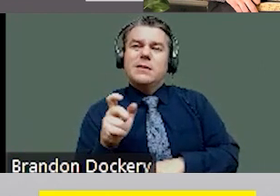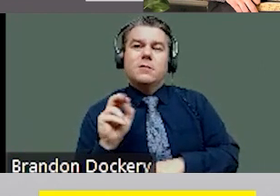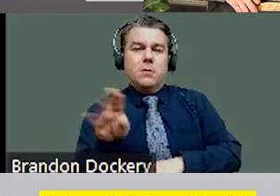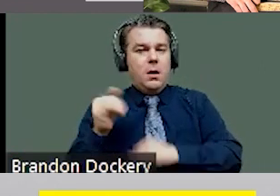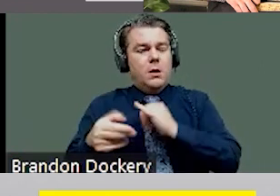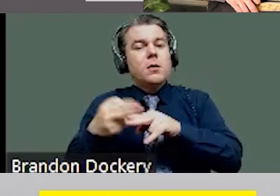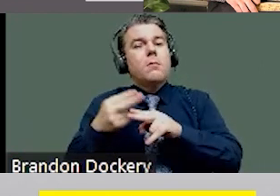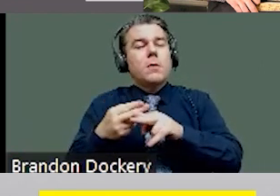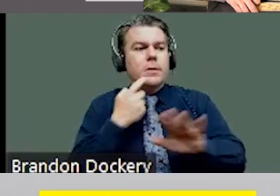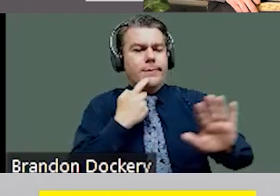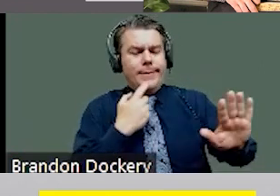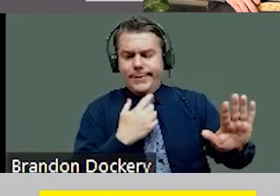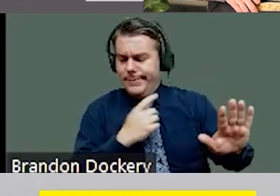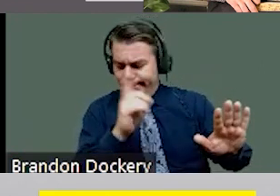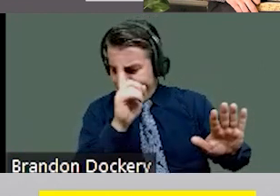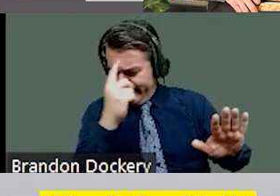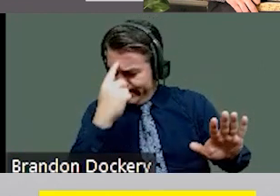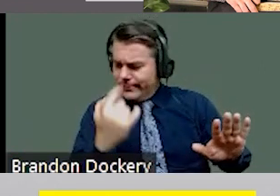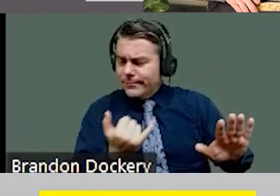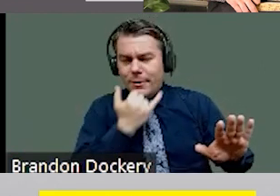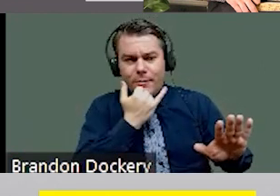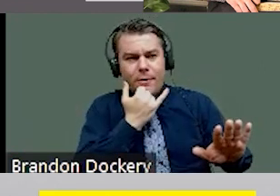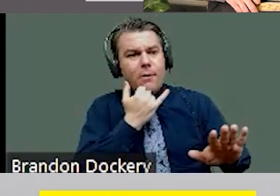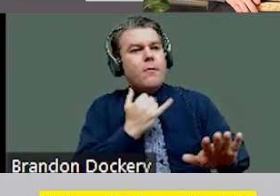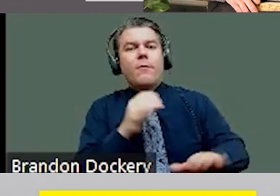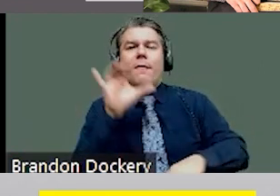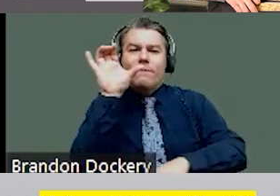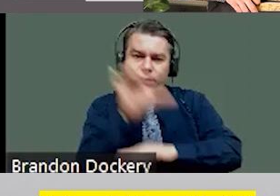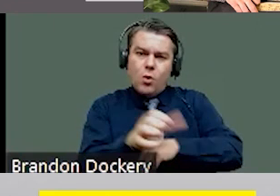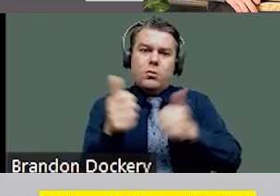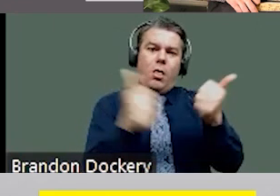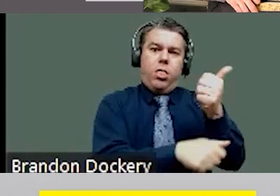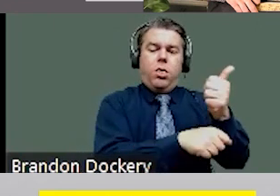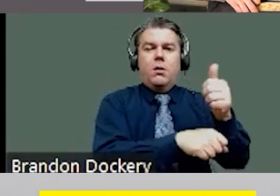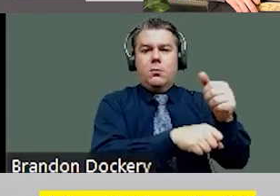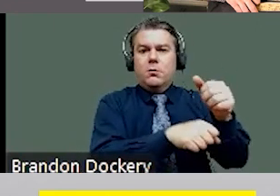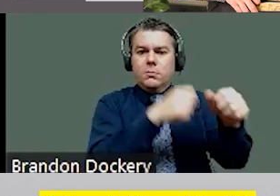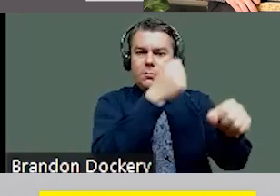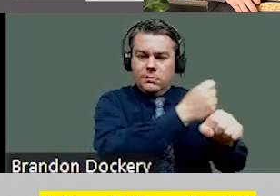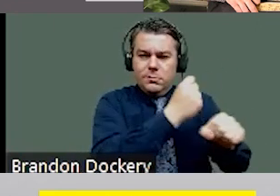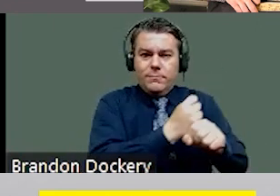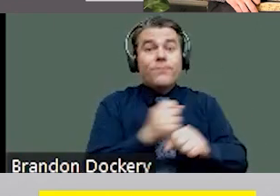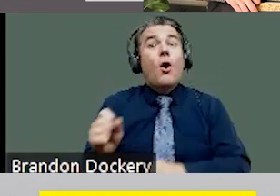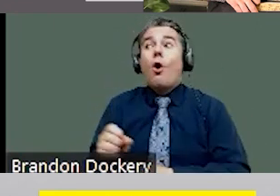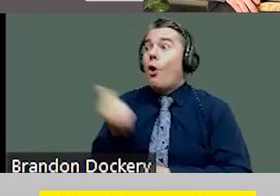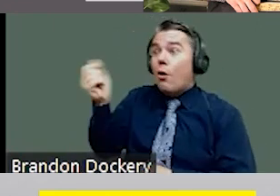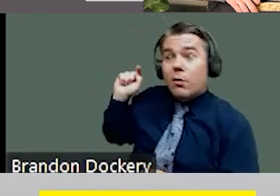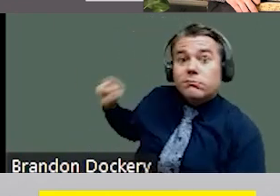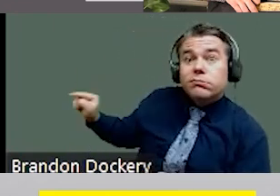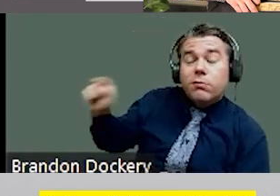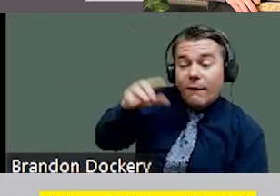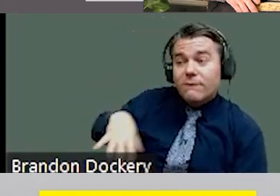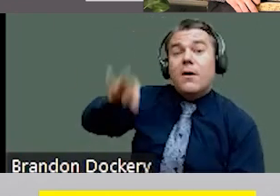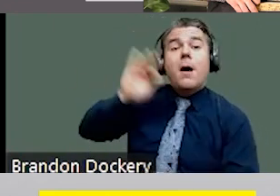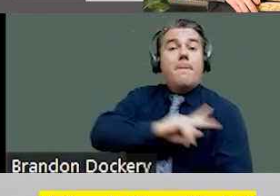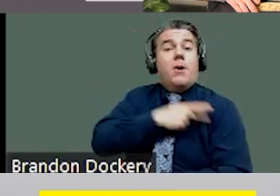found exceptions with the concept of involuntary servitude. Quote, other jurisdictions have found